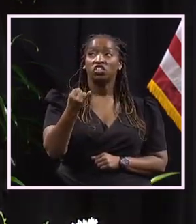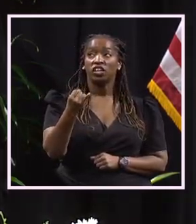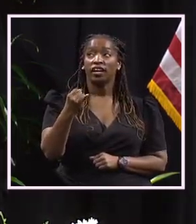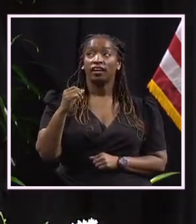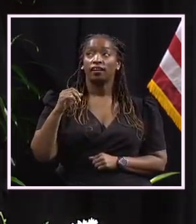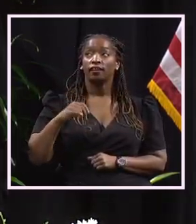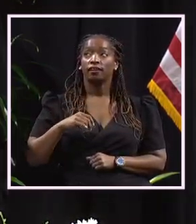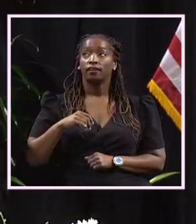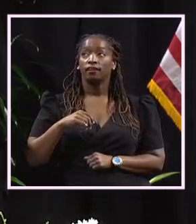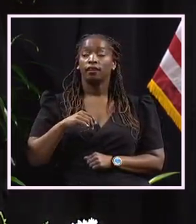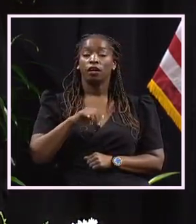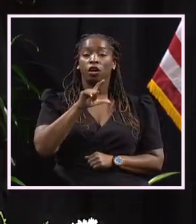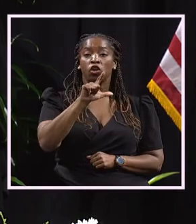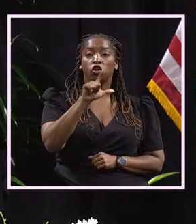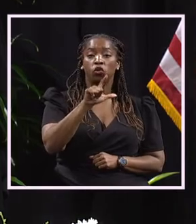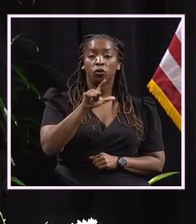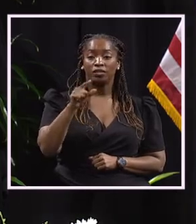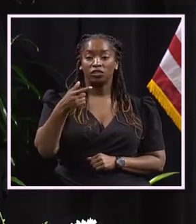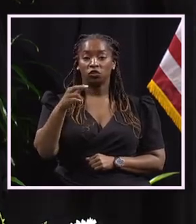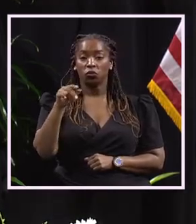Louis Tan Nguyen.